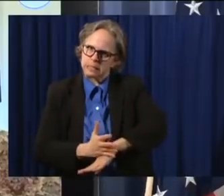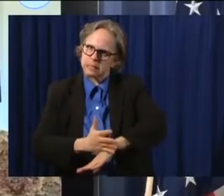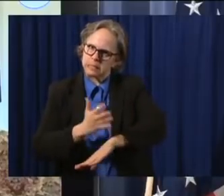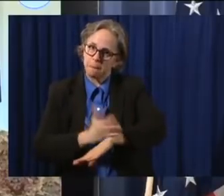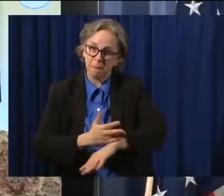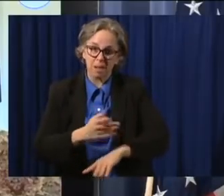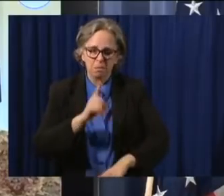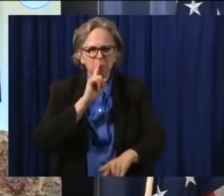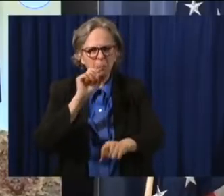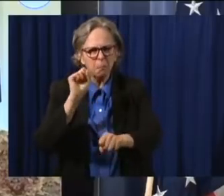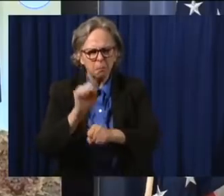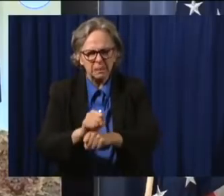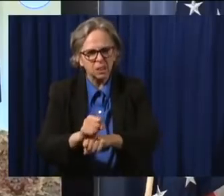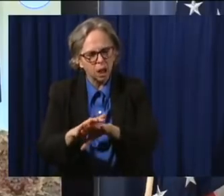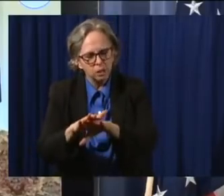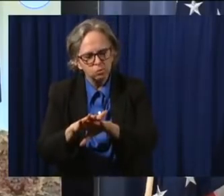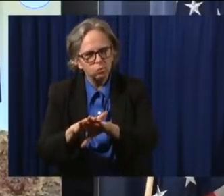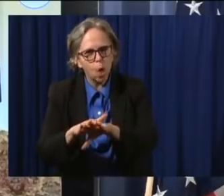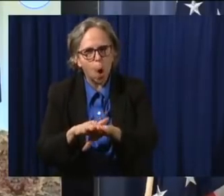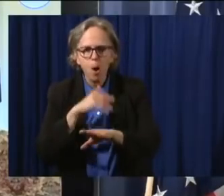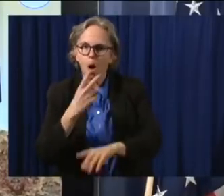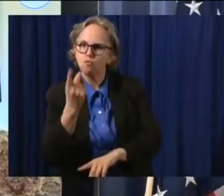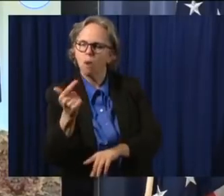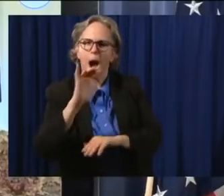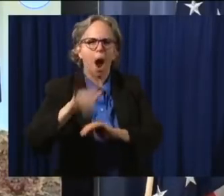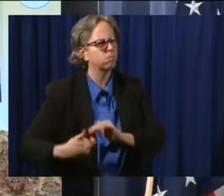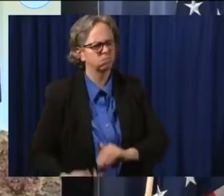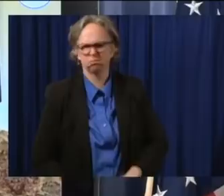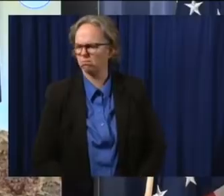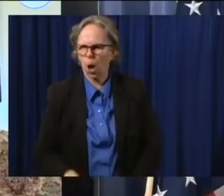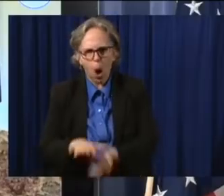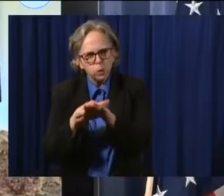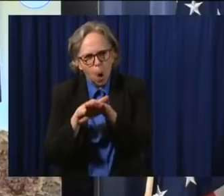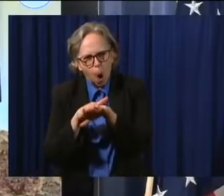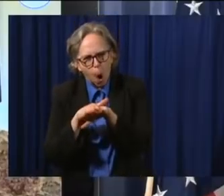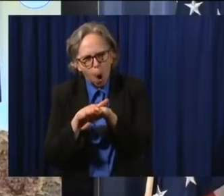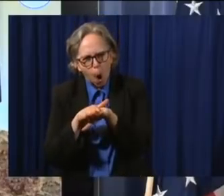some conversational dyspnea, but